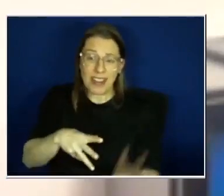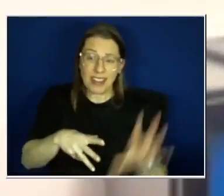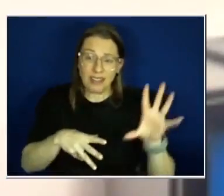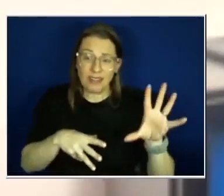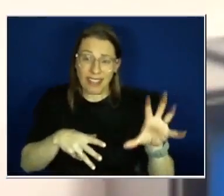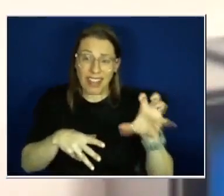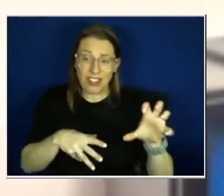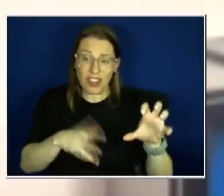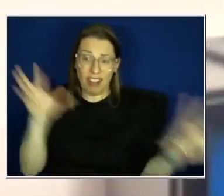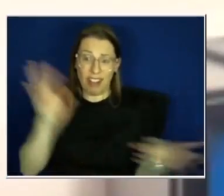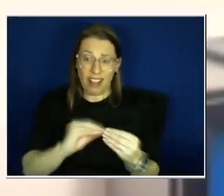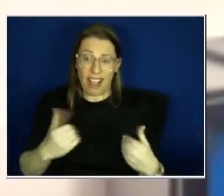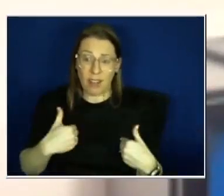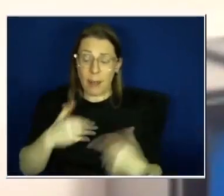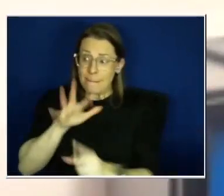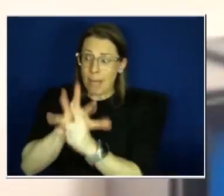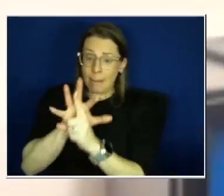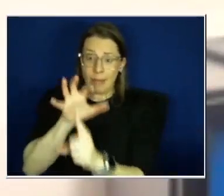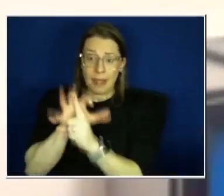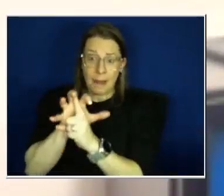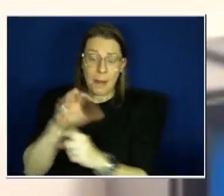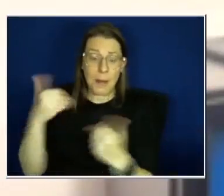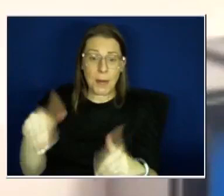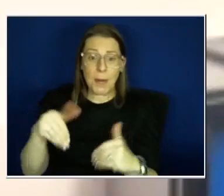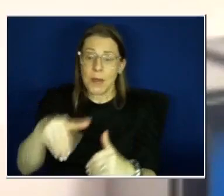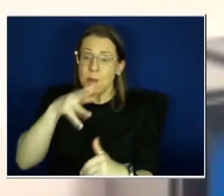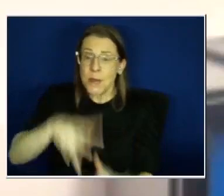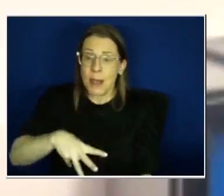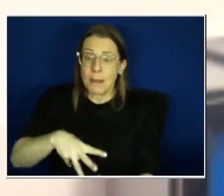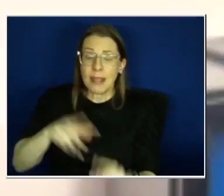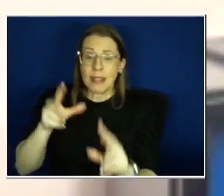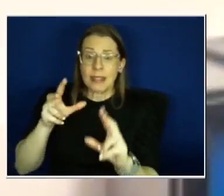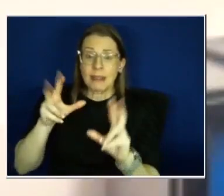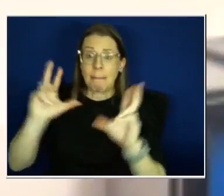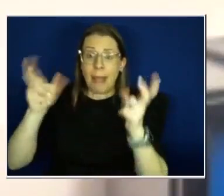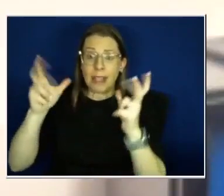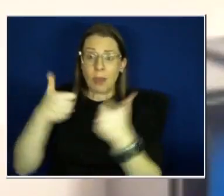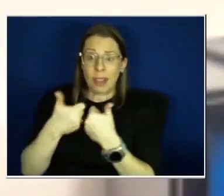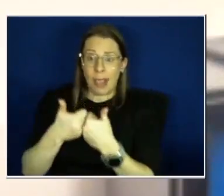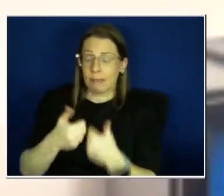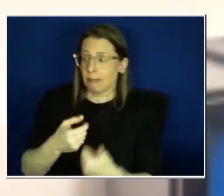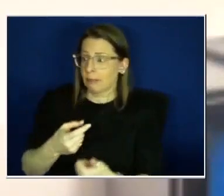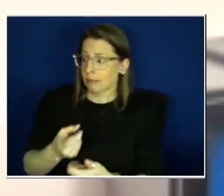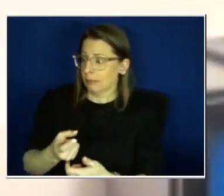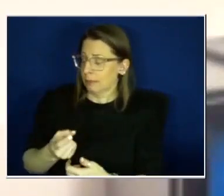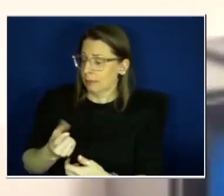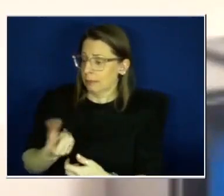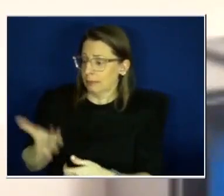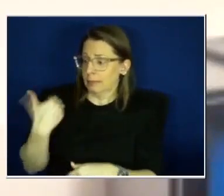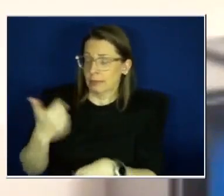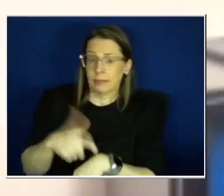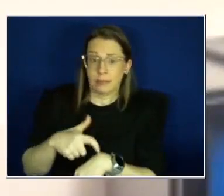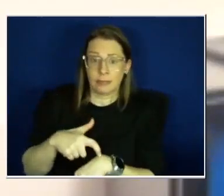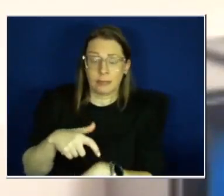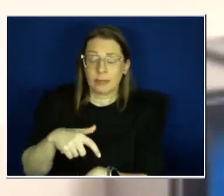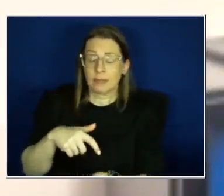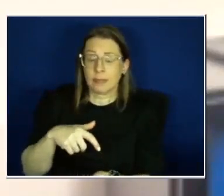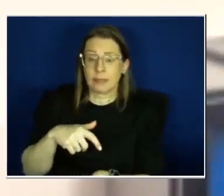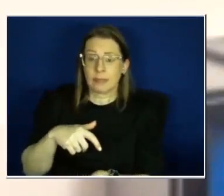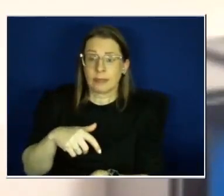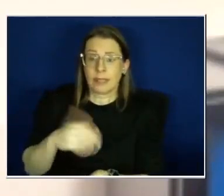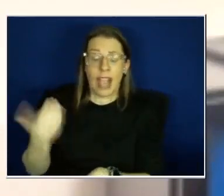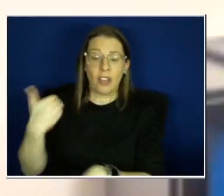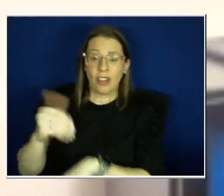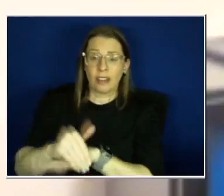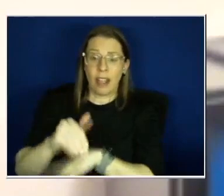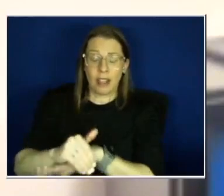the popularity's been amazing. That women's basketball game the other night with Iowa and LSU was the second most watched college basketball